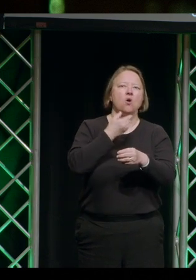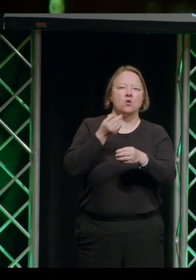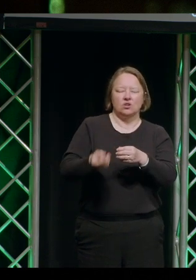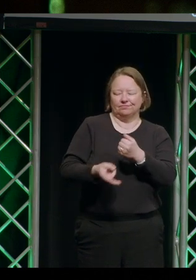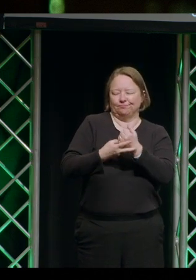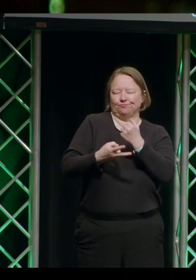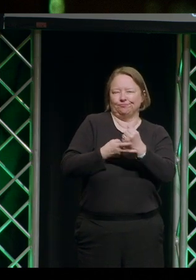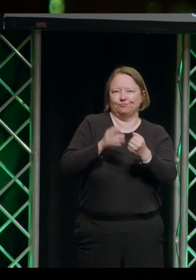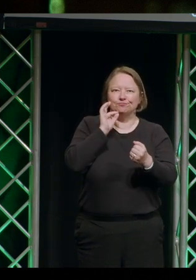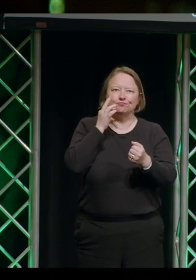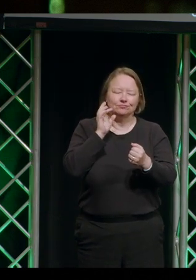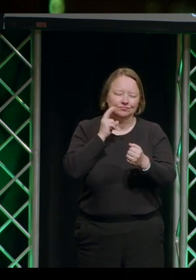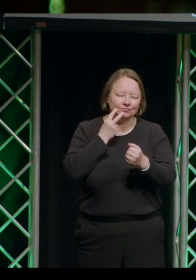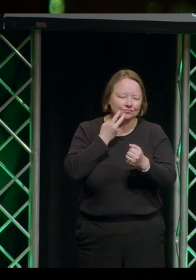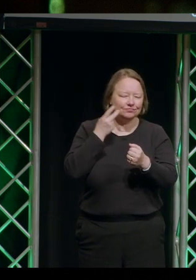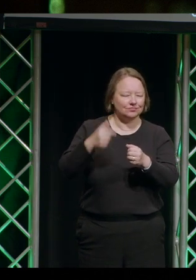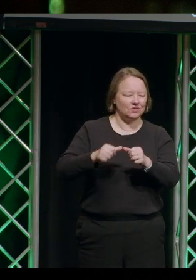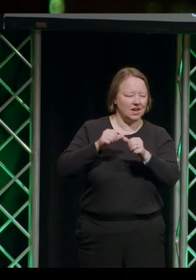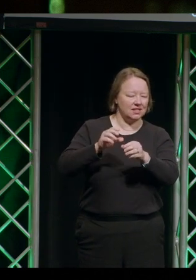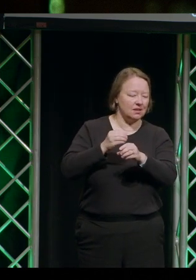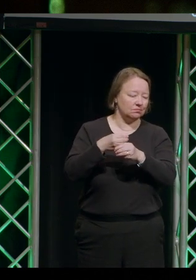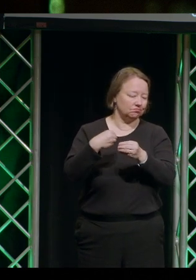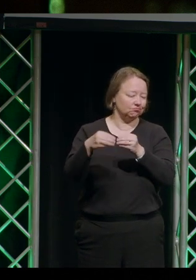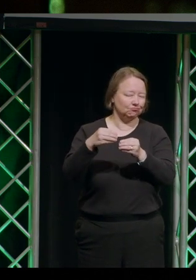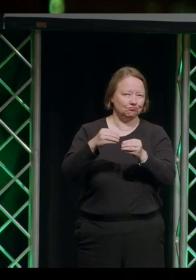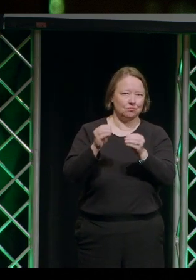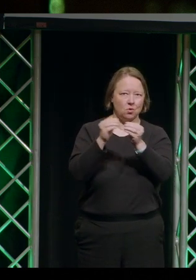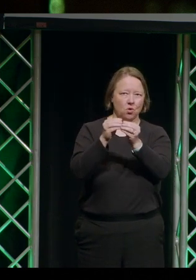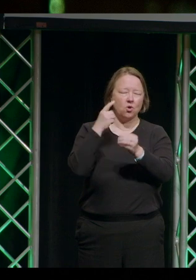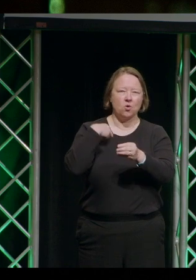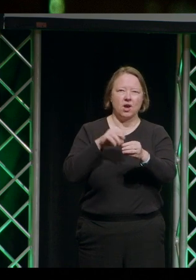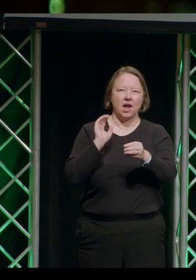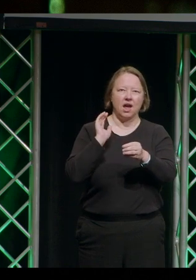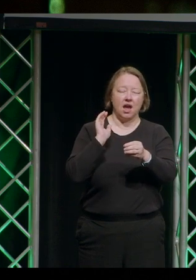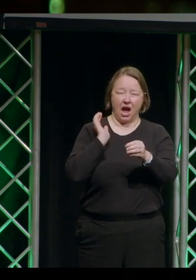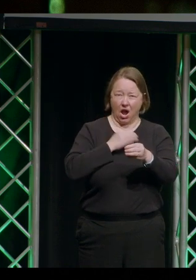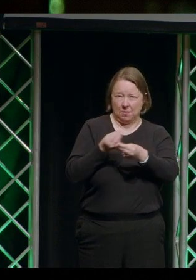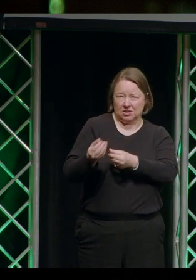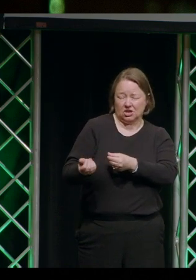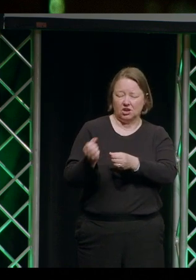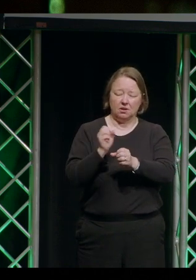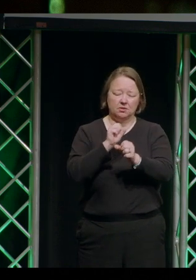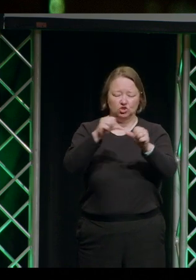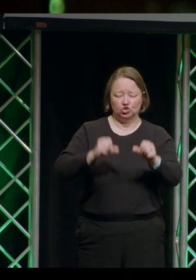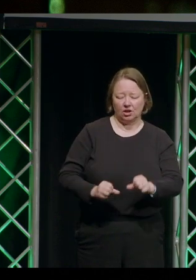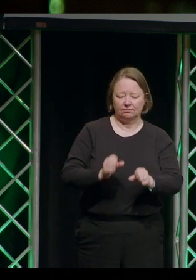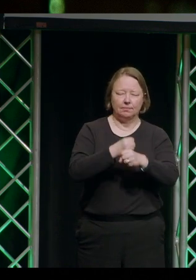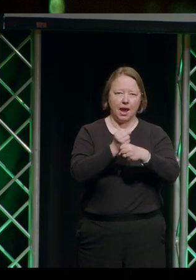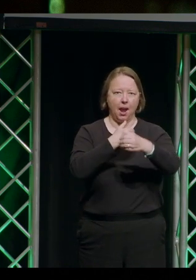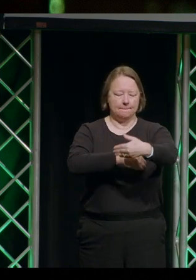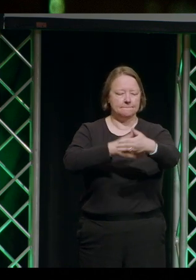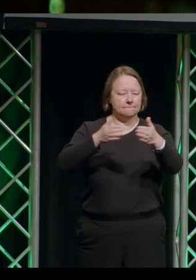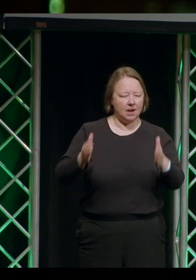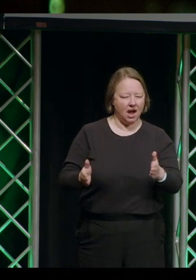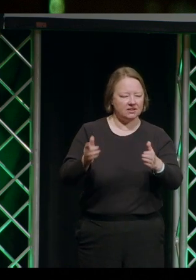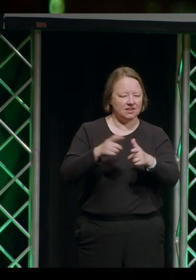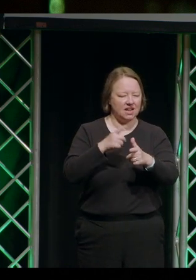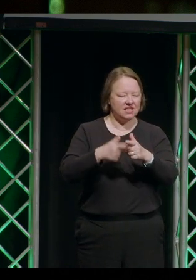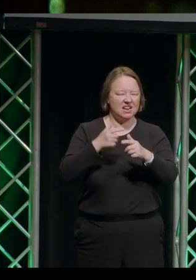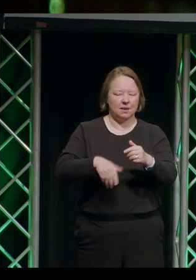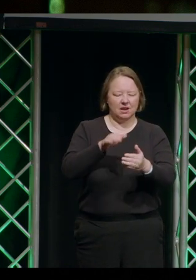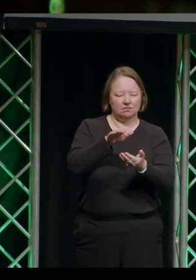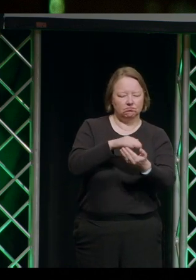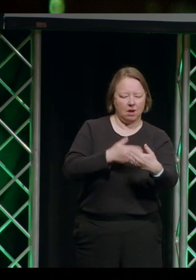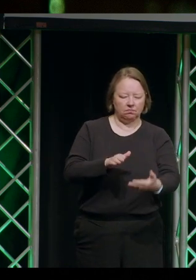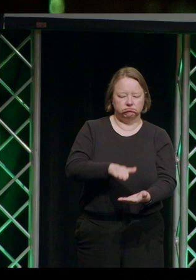and plastic-like flexibility. We then shape our material into boxes, which is suitable for transporting produce and being stacked during